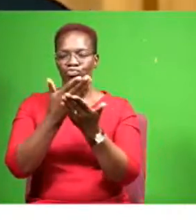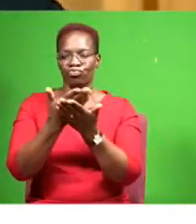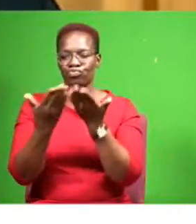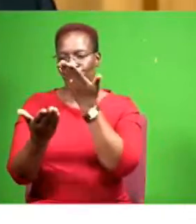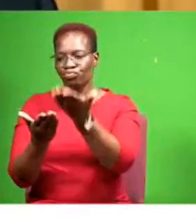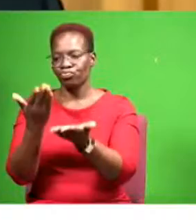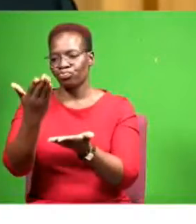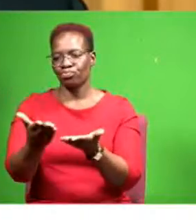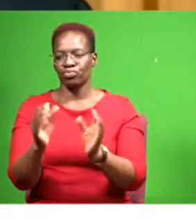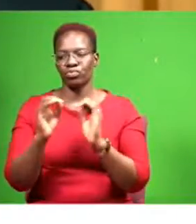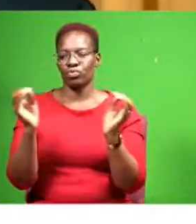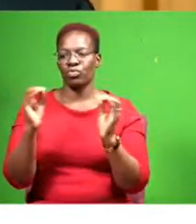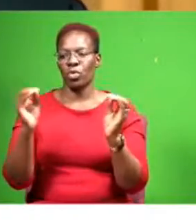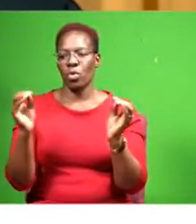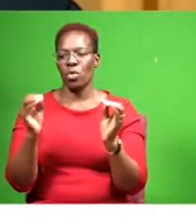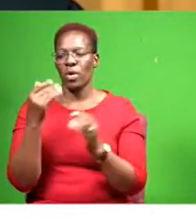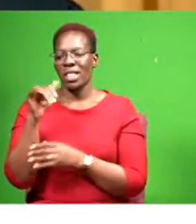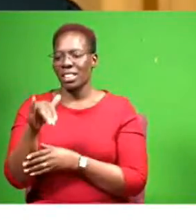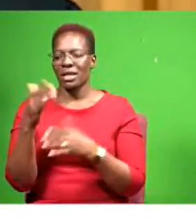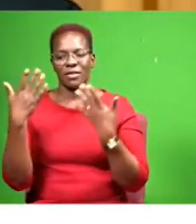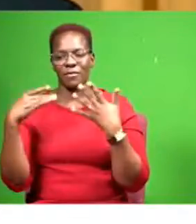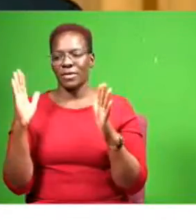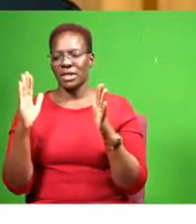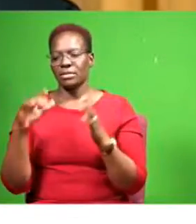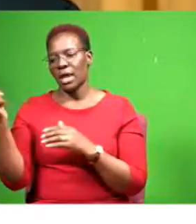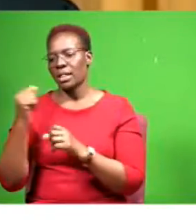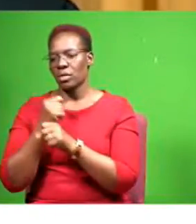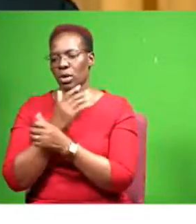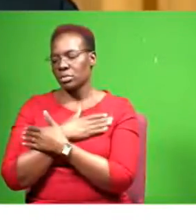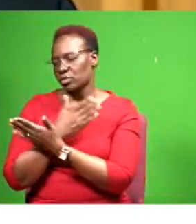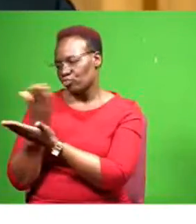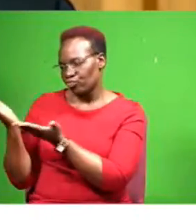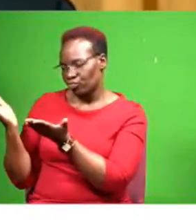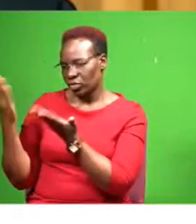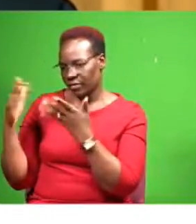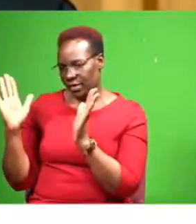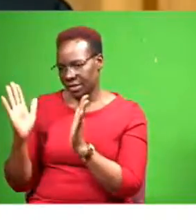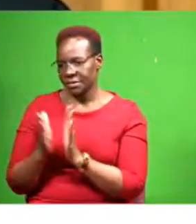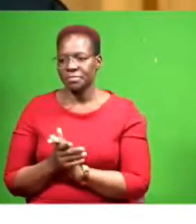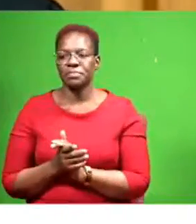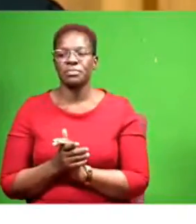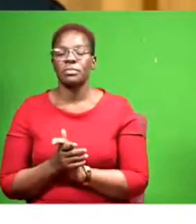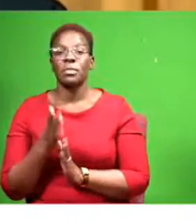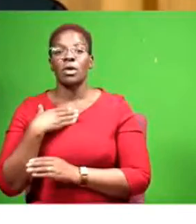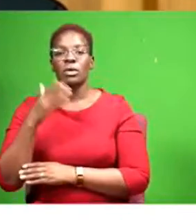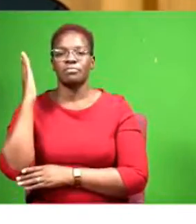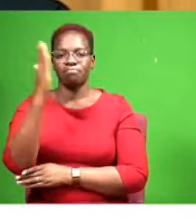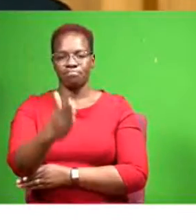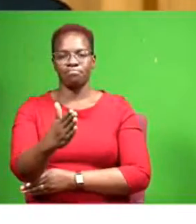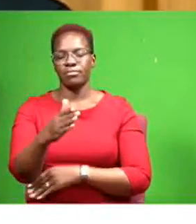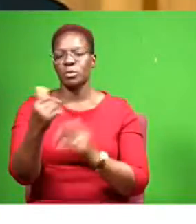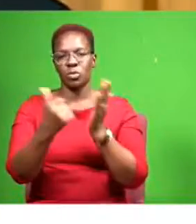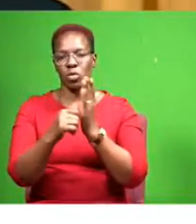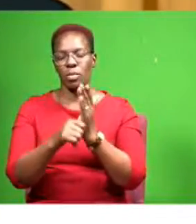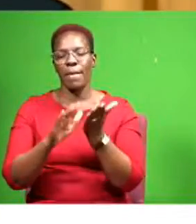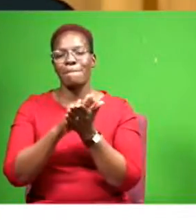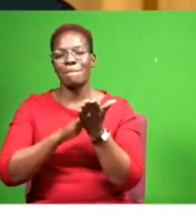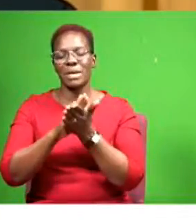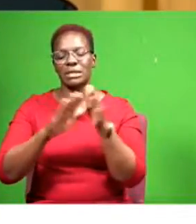that has already been done by my colleagues. So I'll go straight to the issue of the basic